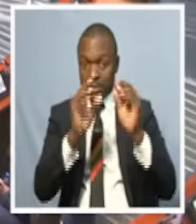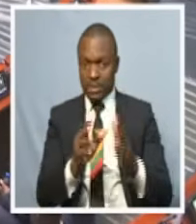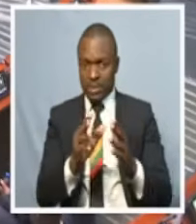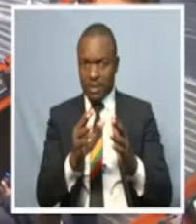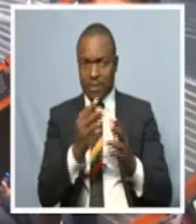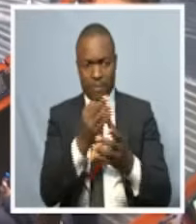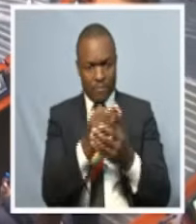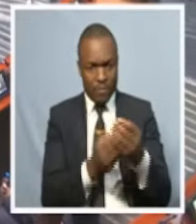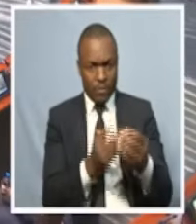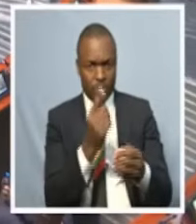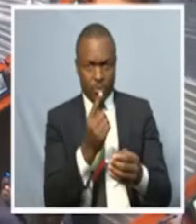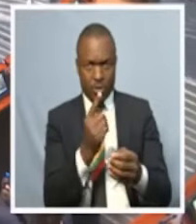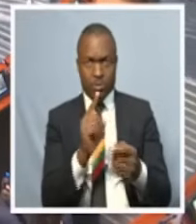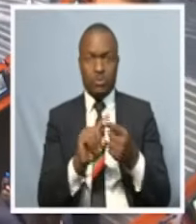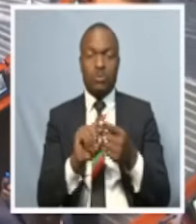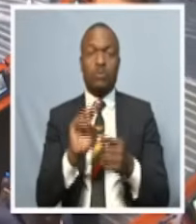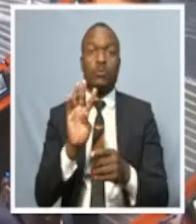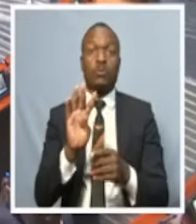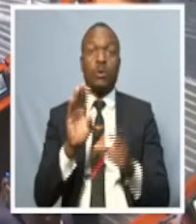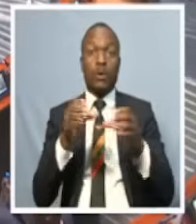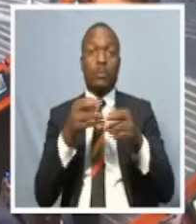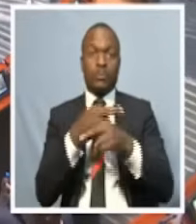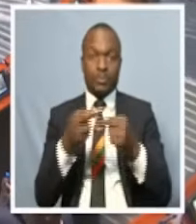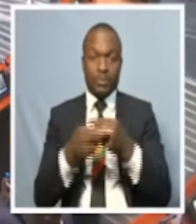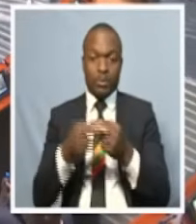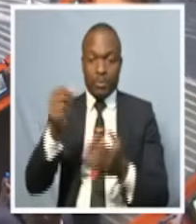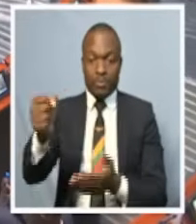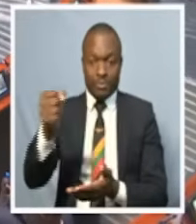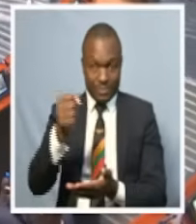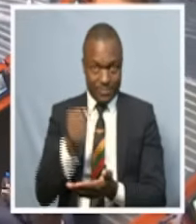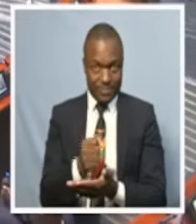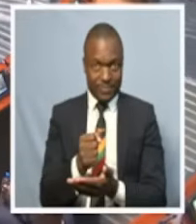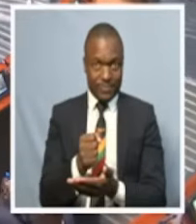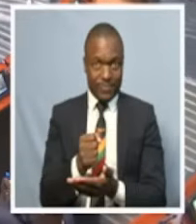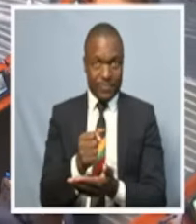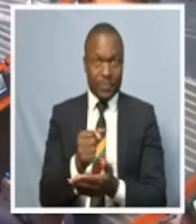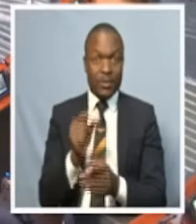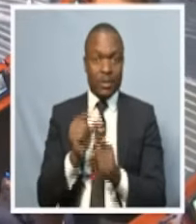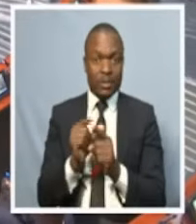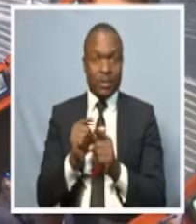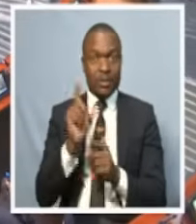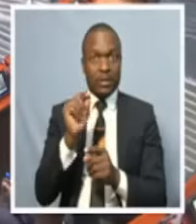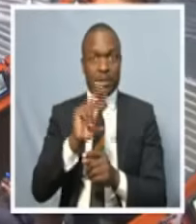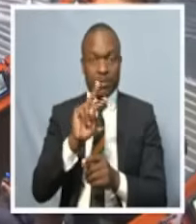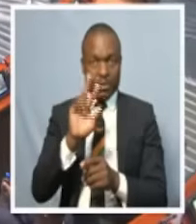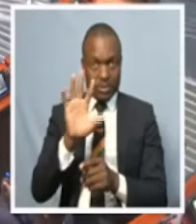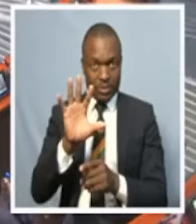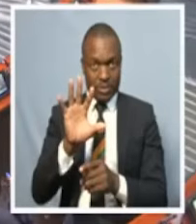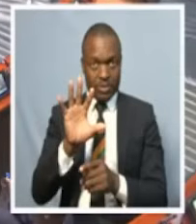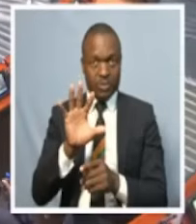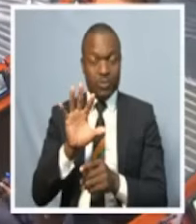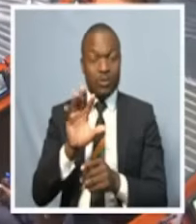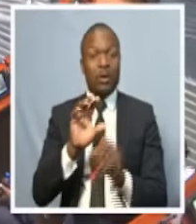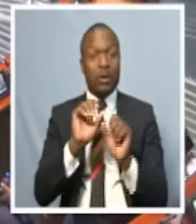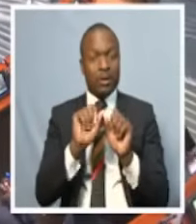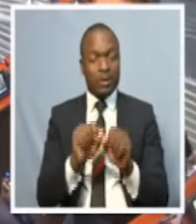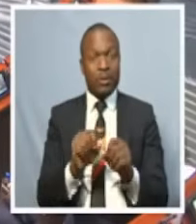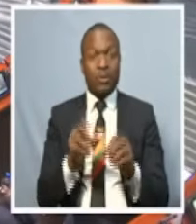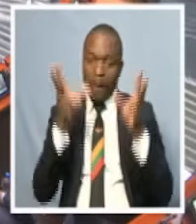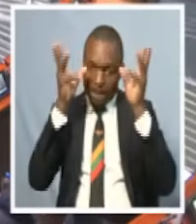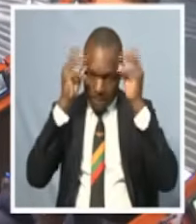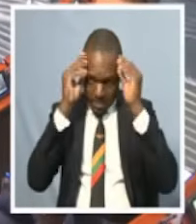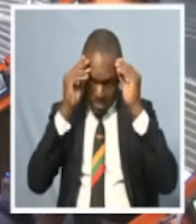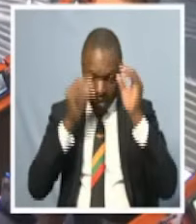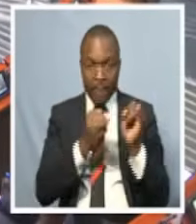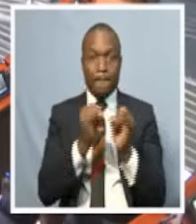4 classes who were employed as of December 2025 was adequate to effectively implement the new curriculum. If not, whether